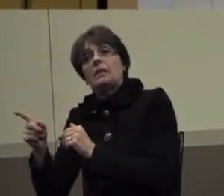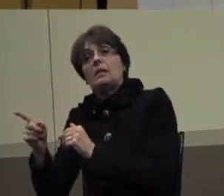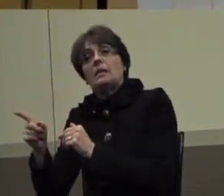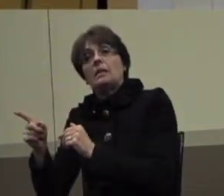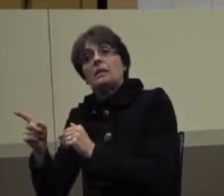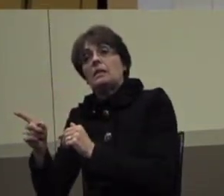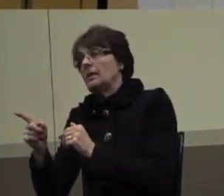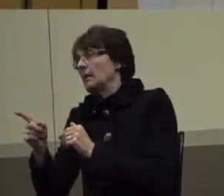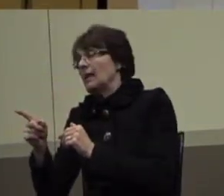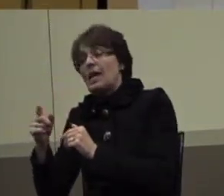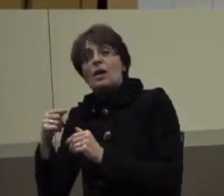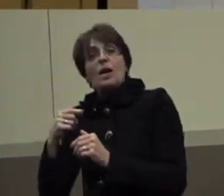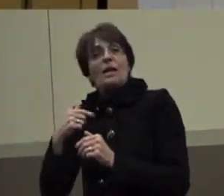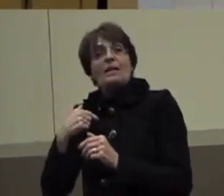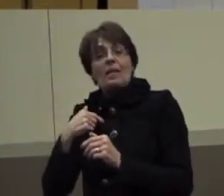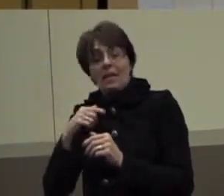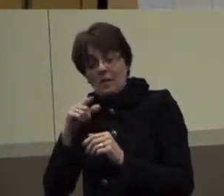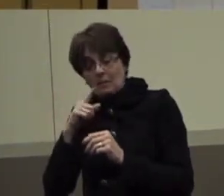chair.